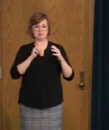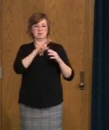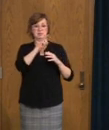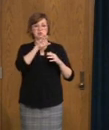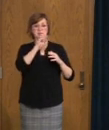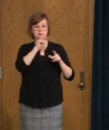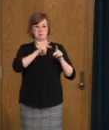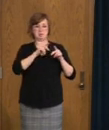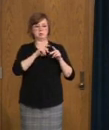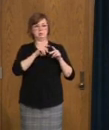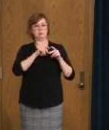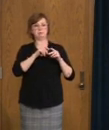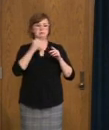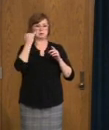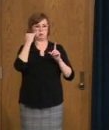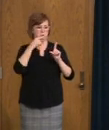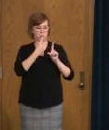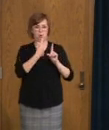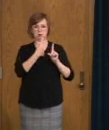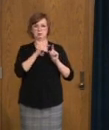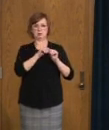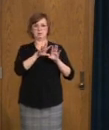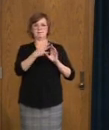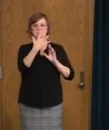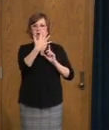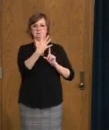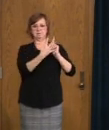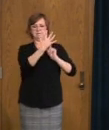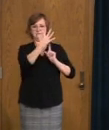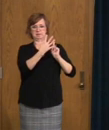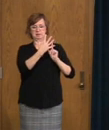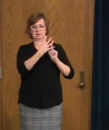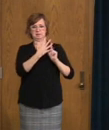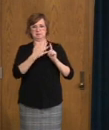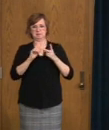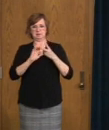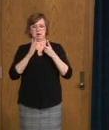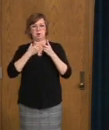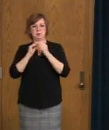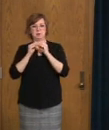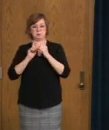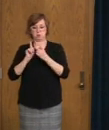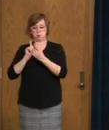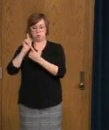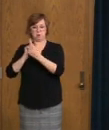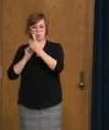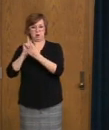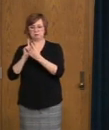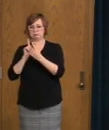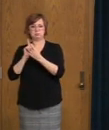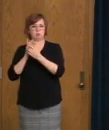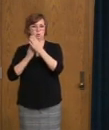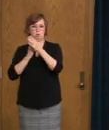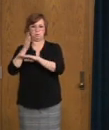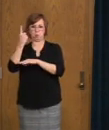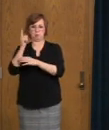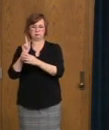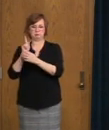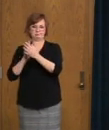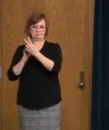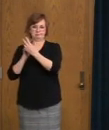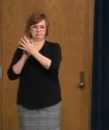case, and an effective reproductive number that's over 1, and a high test positivity rate are all metrics